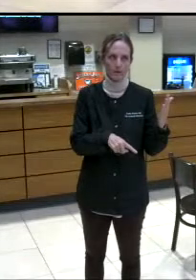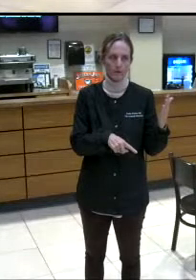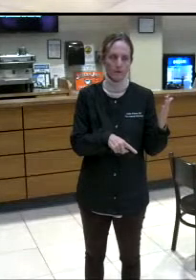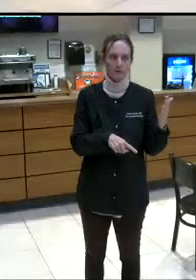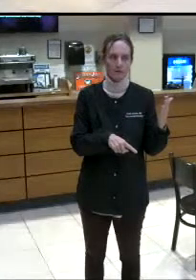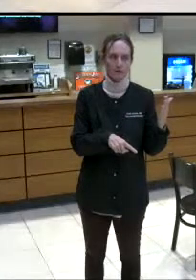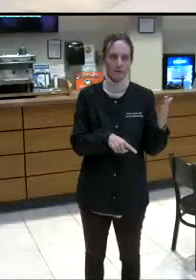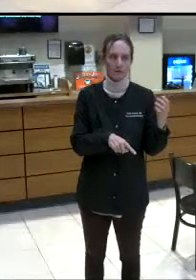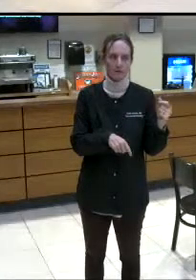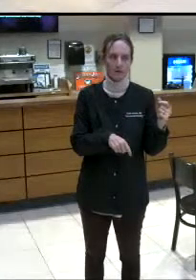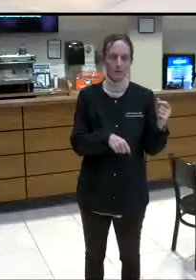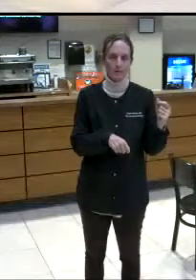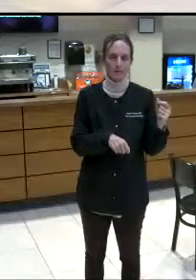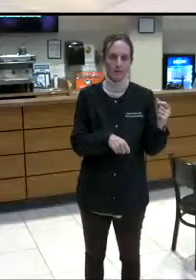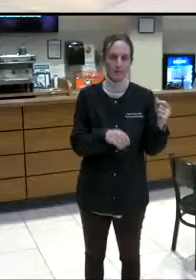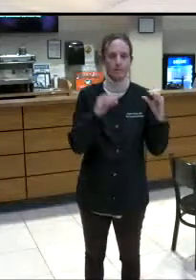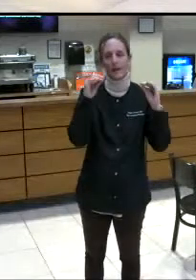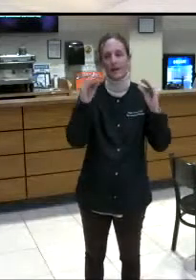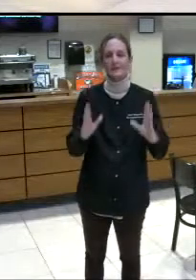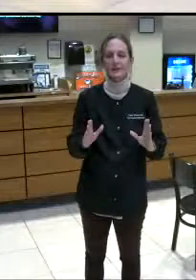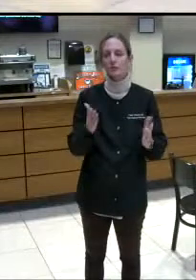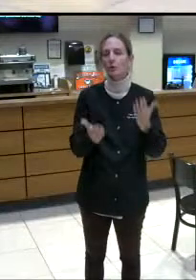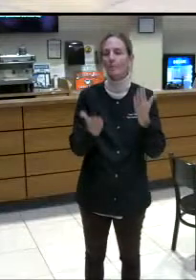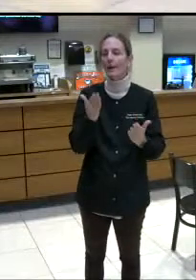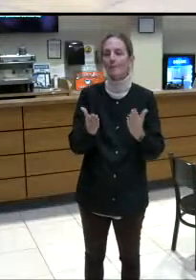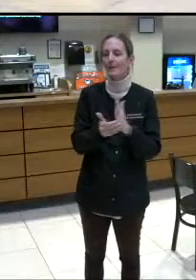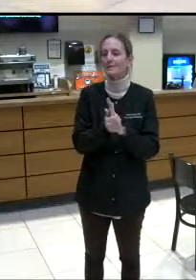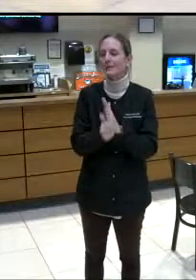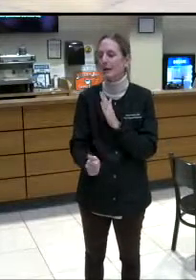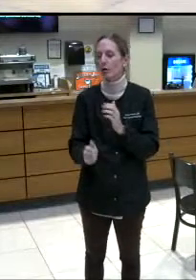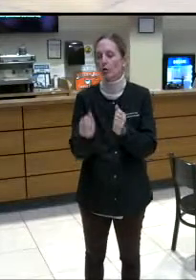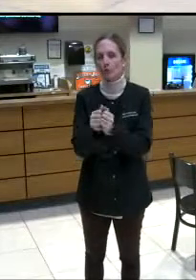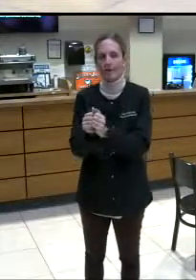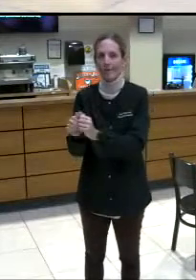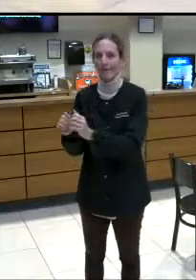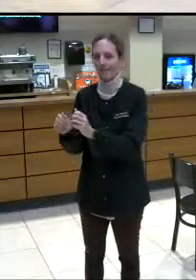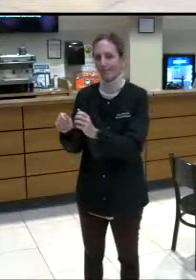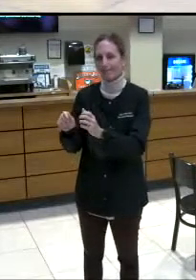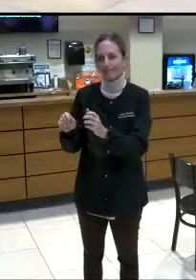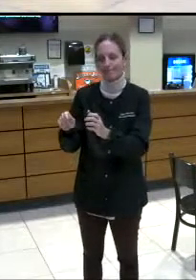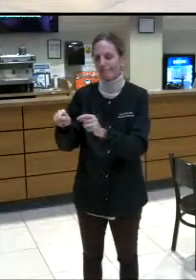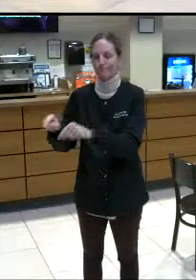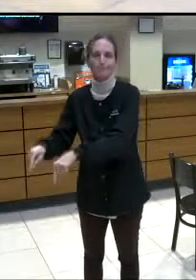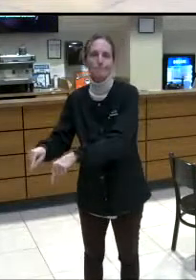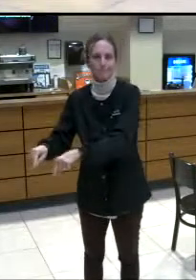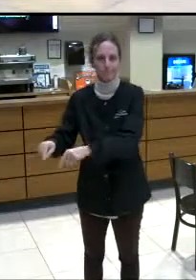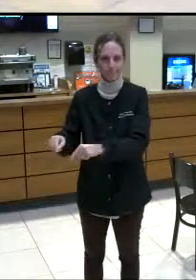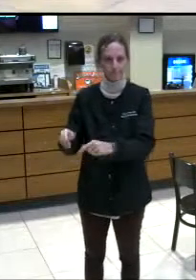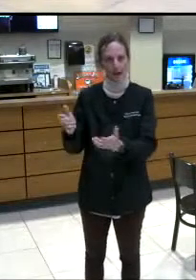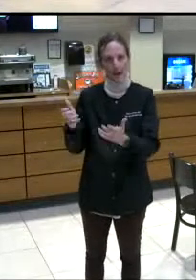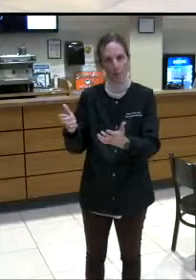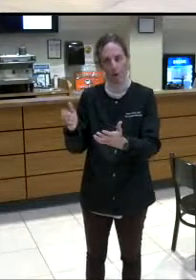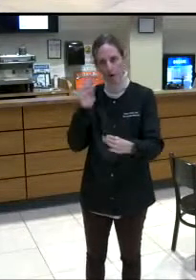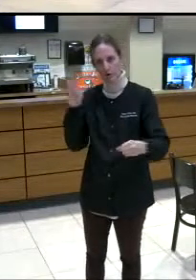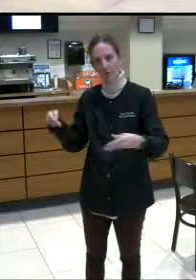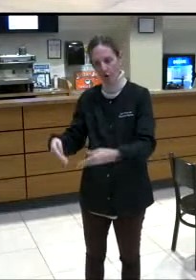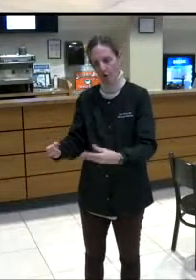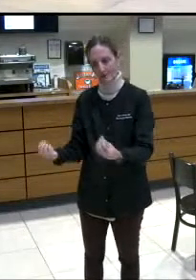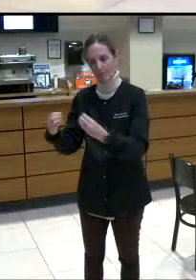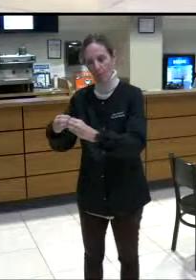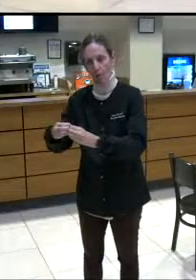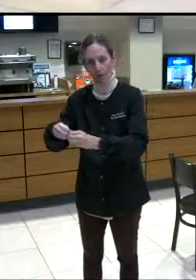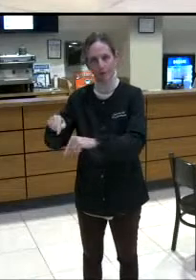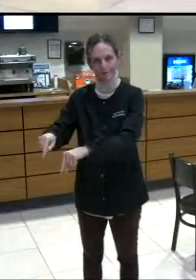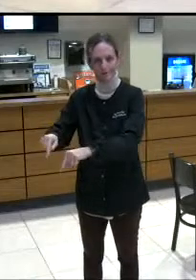teacher may be good in or what a teacher may want to spend more time in rather than